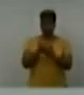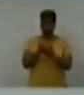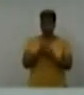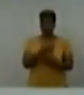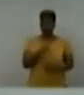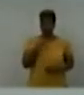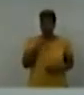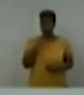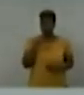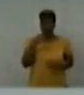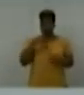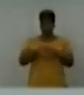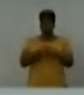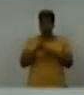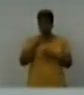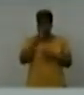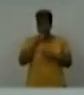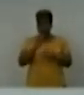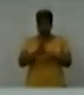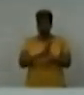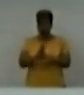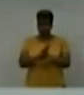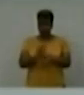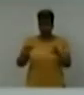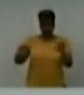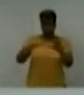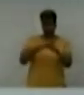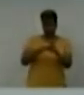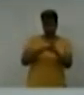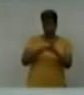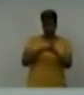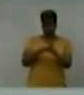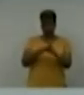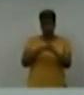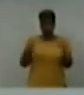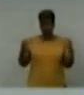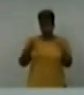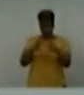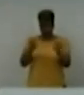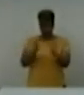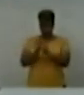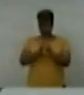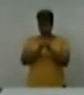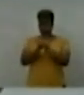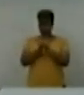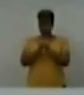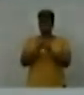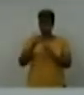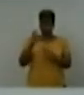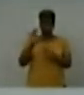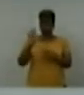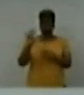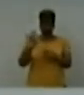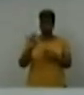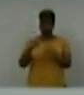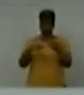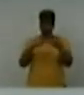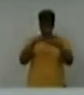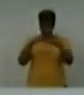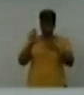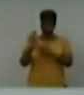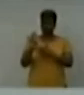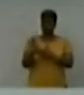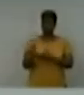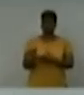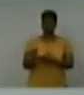private sector through vital linkages then marry the two industries. Seventh, the intervention in the